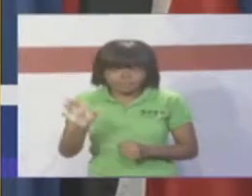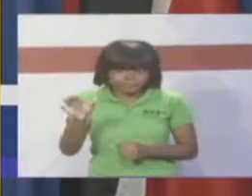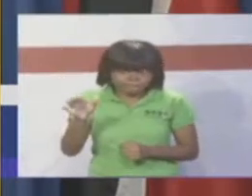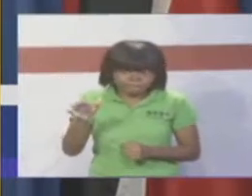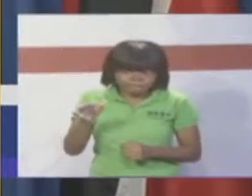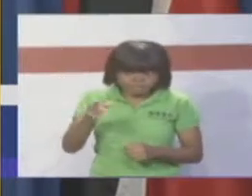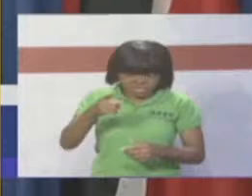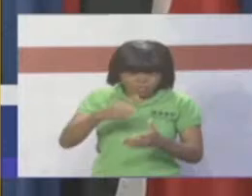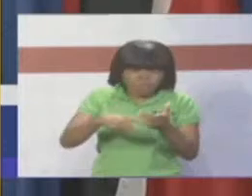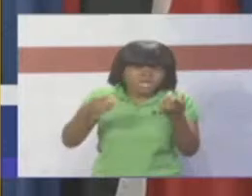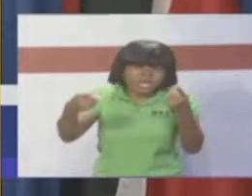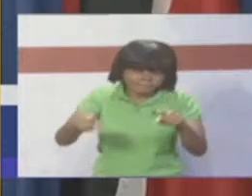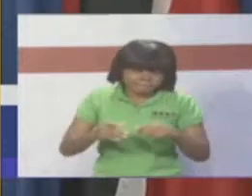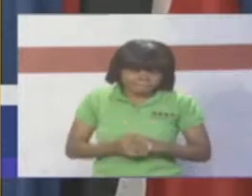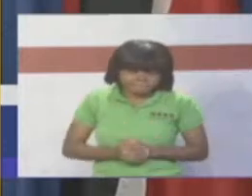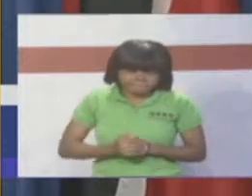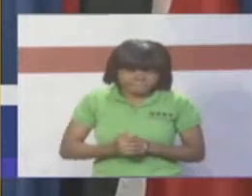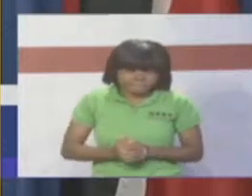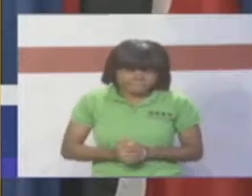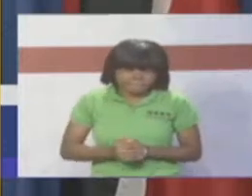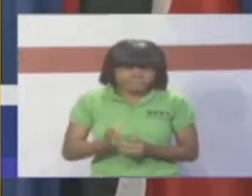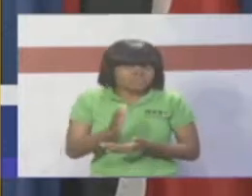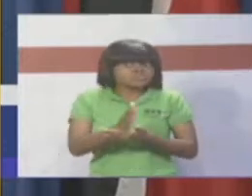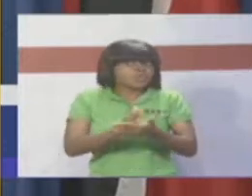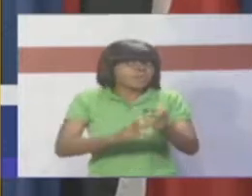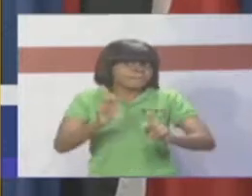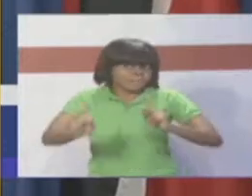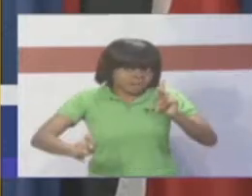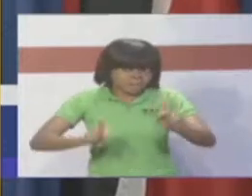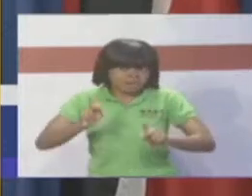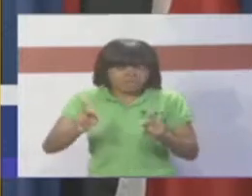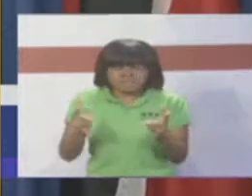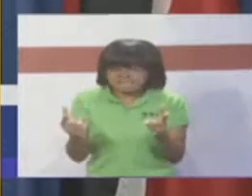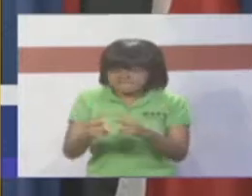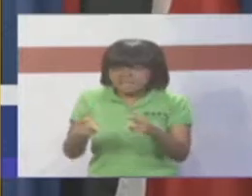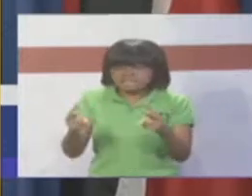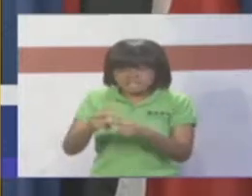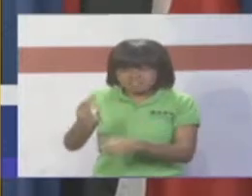smart people among us, some of them entrepreneurial in their actions,